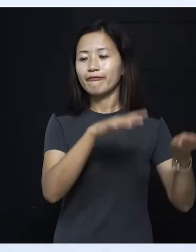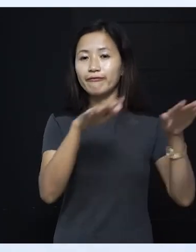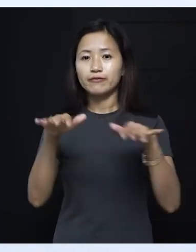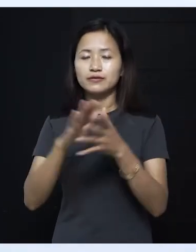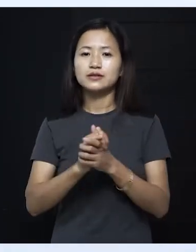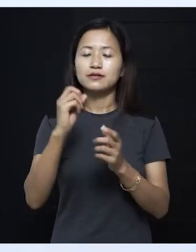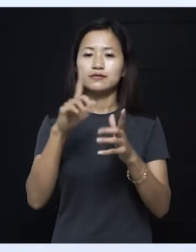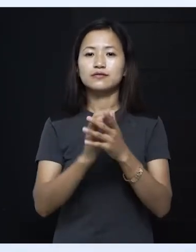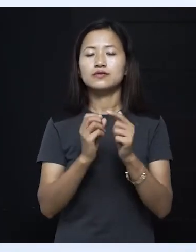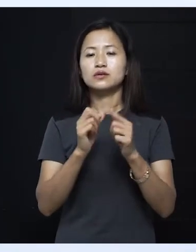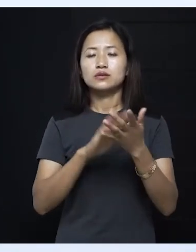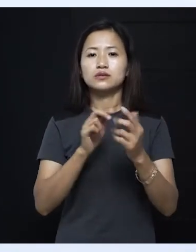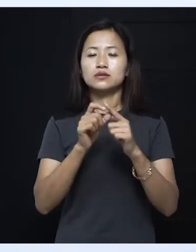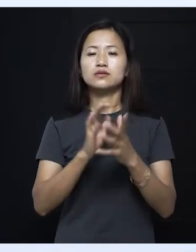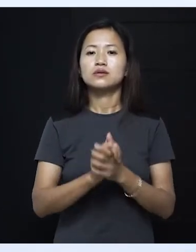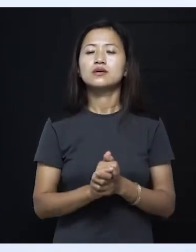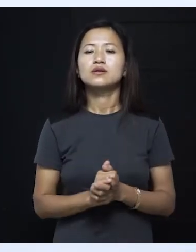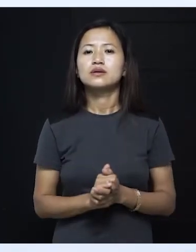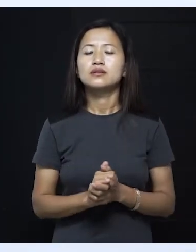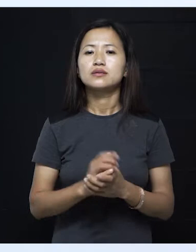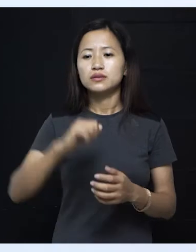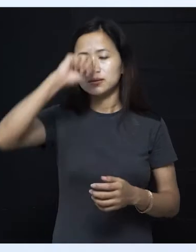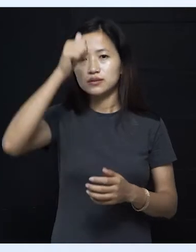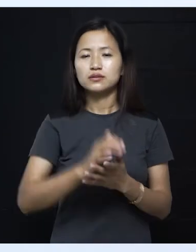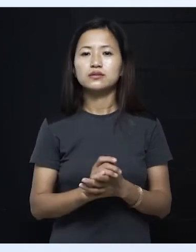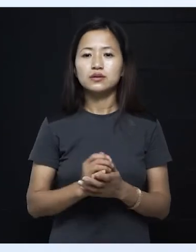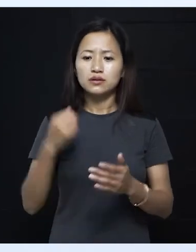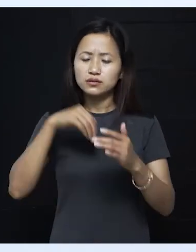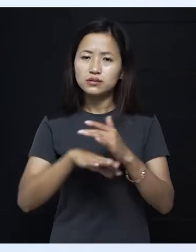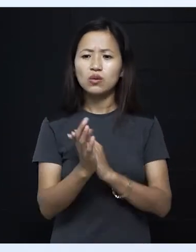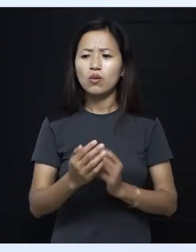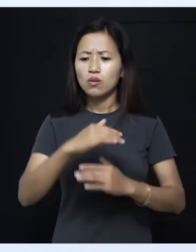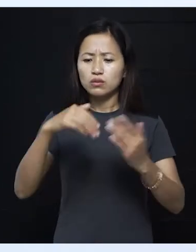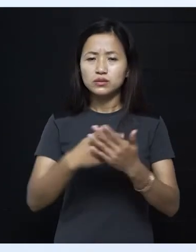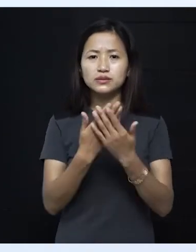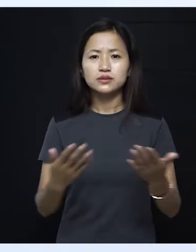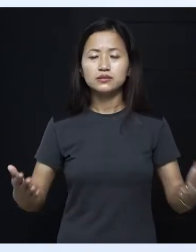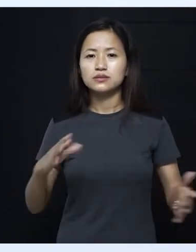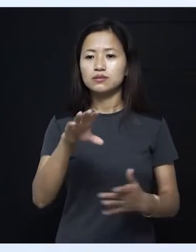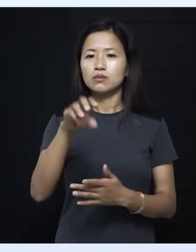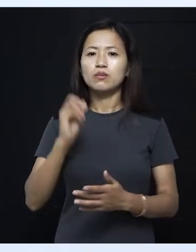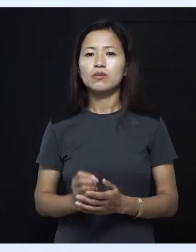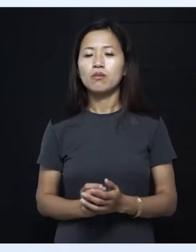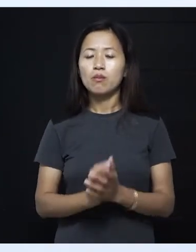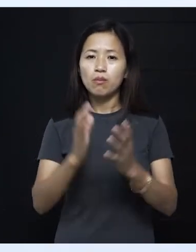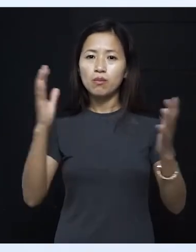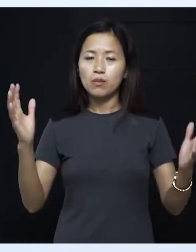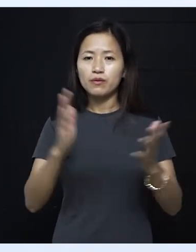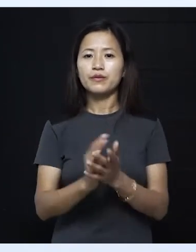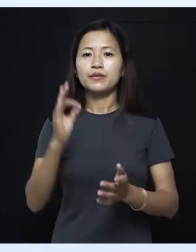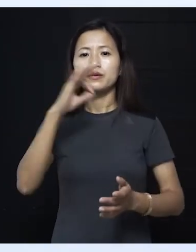Green Revolution and the White Revolution, the Indian also, they underwent all this thing in order to get more profit,